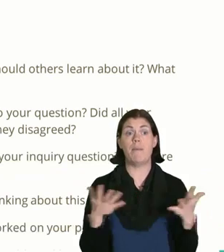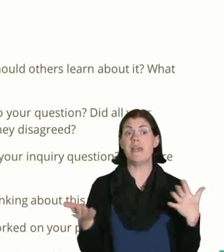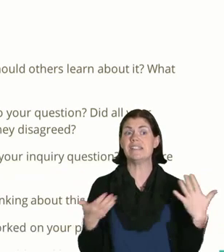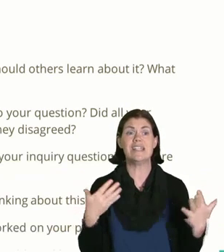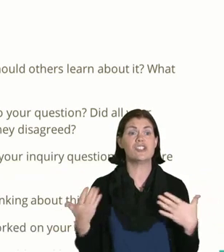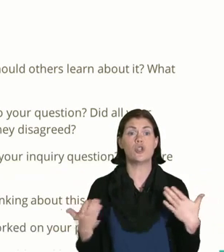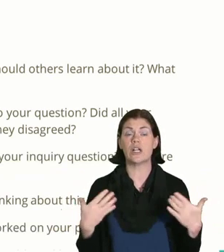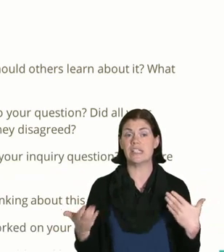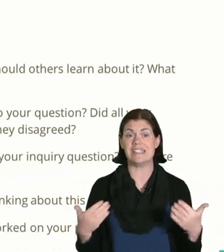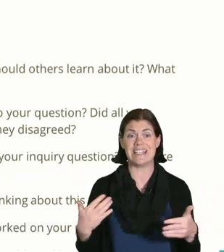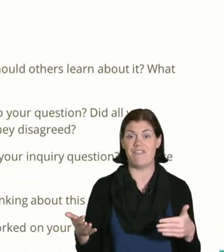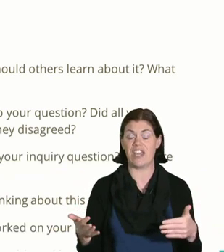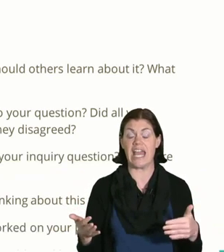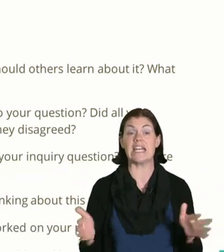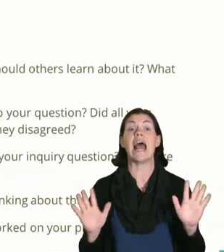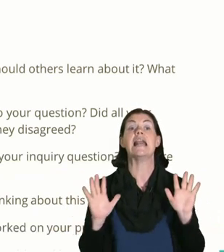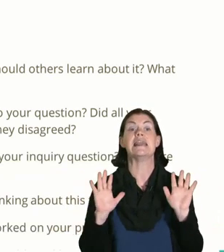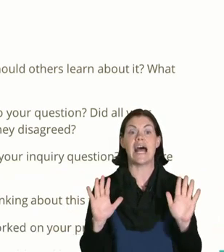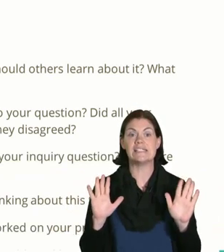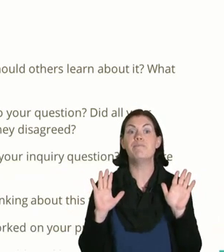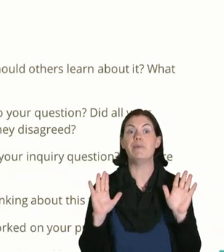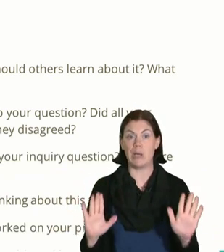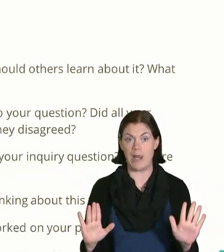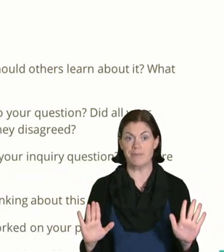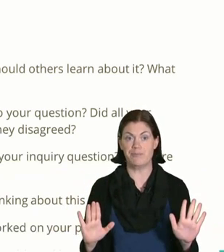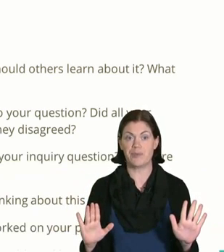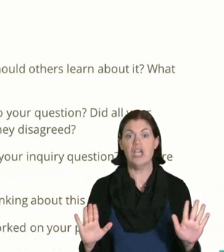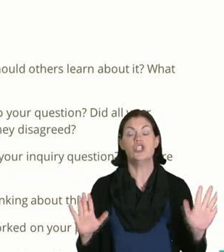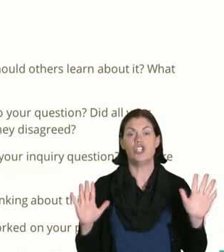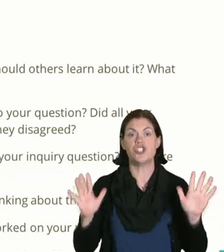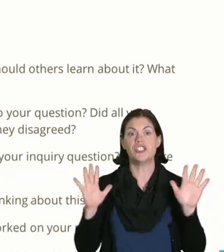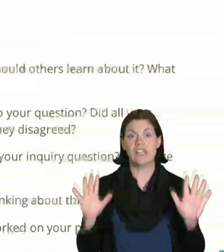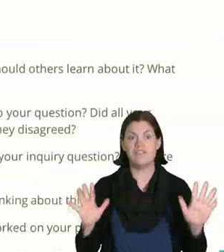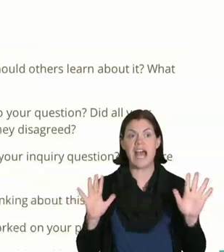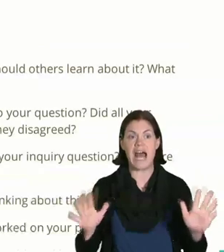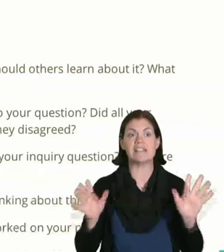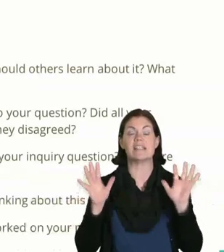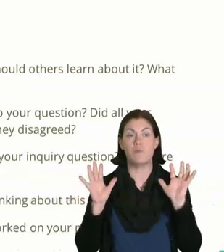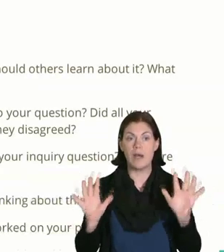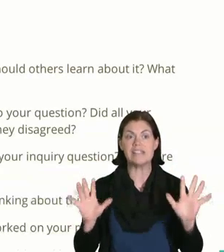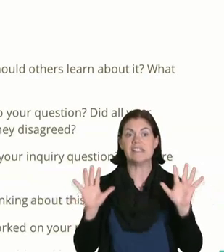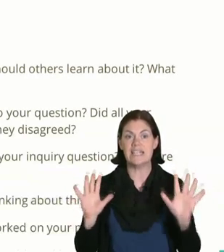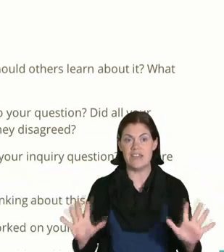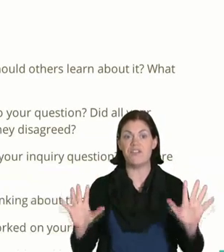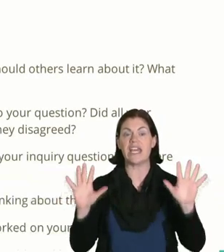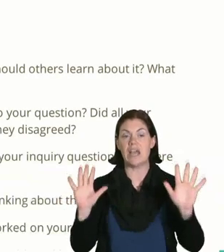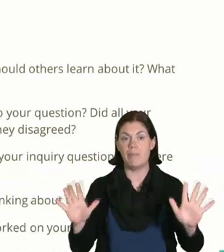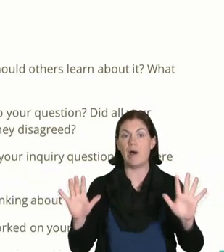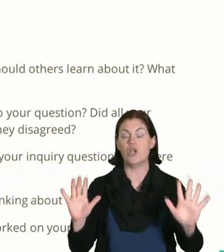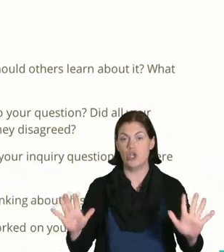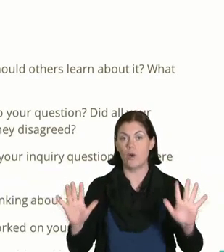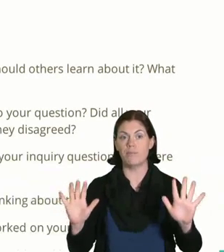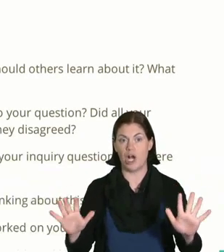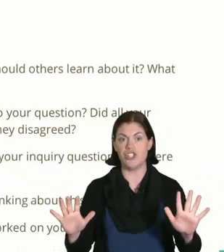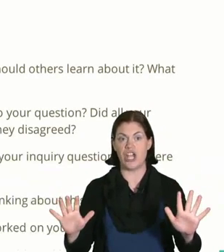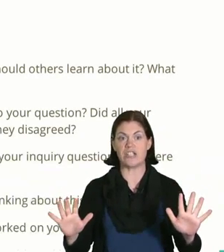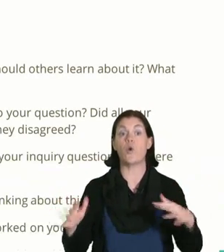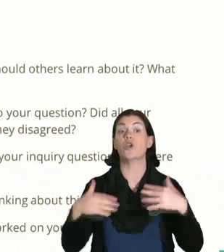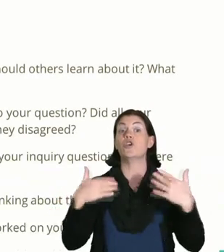it? What makes it historically significant? That's a big one. Judges love to ask is, what is significant about